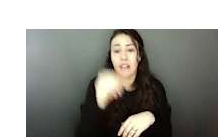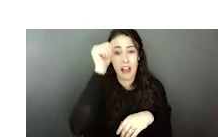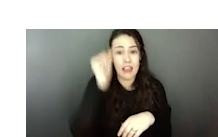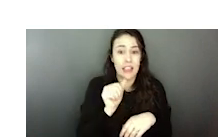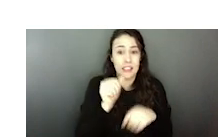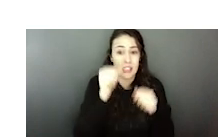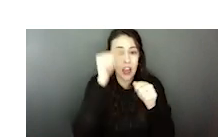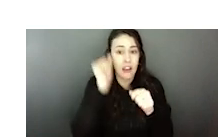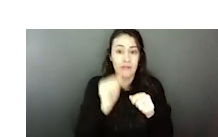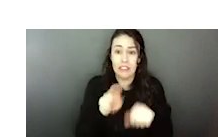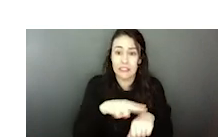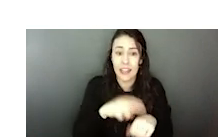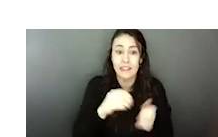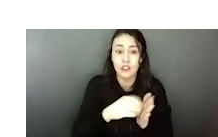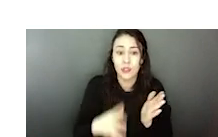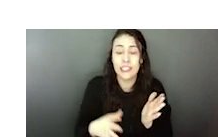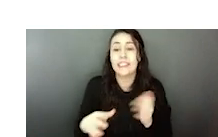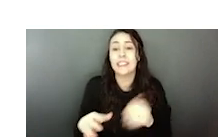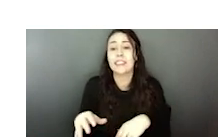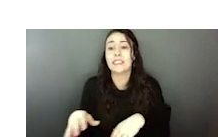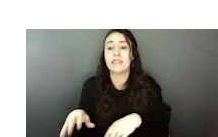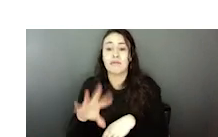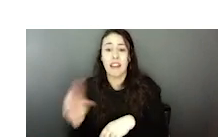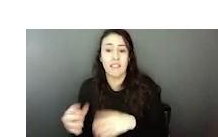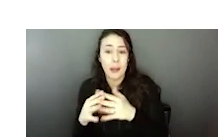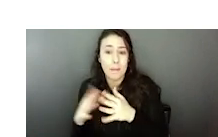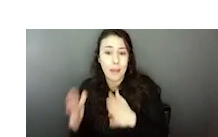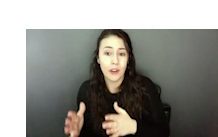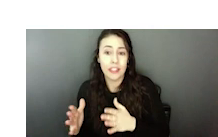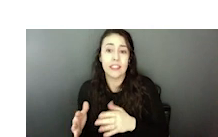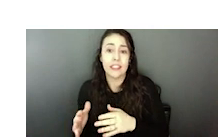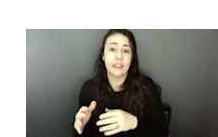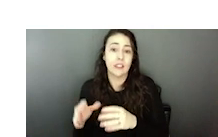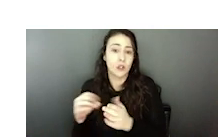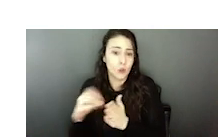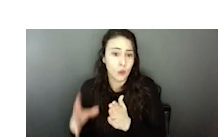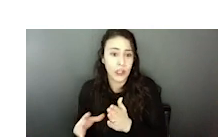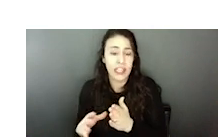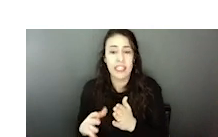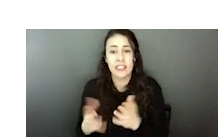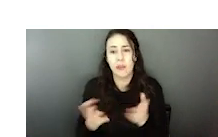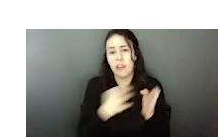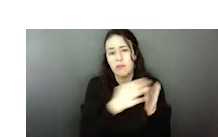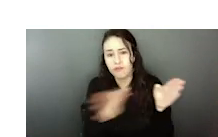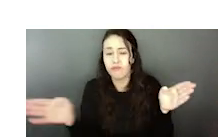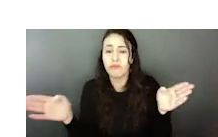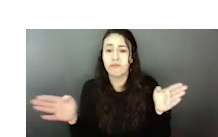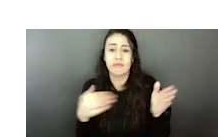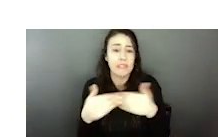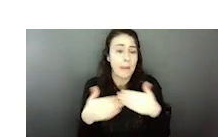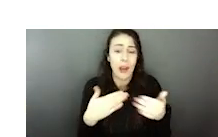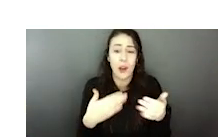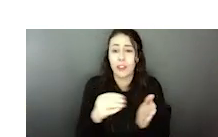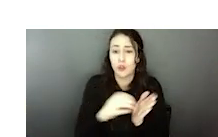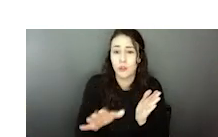our African American students, as well as our Filipino students. But across the board, no matter a student's background, we